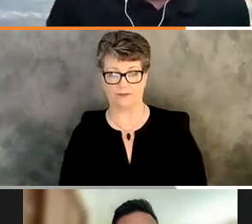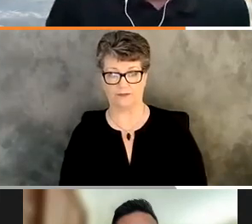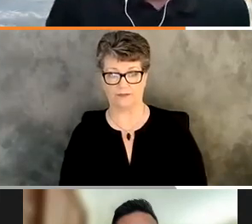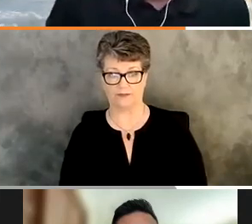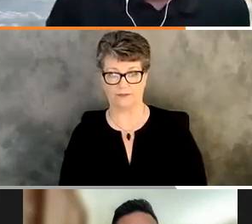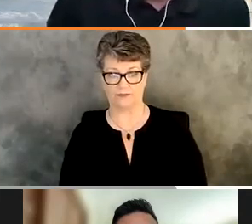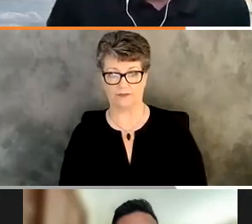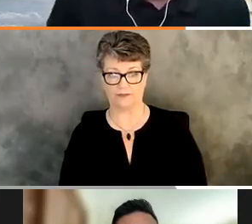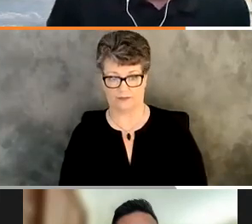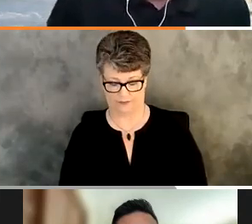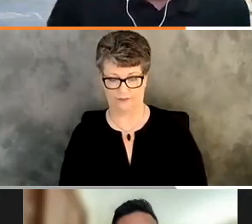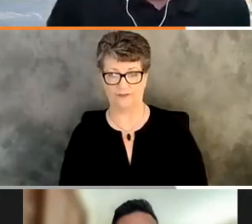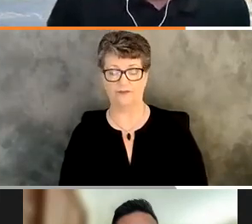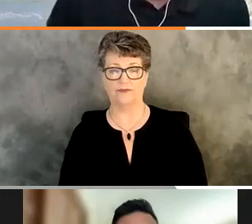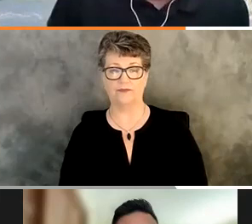So